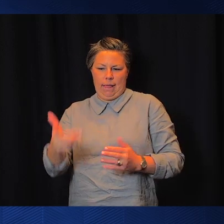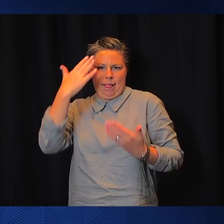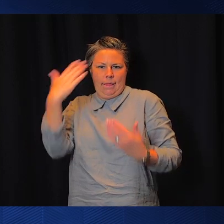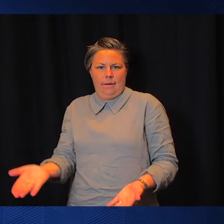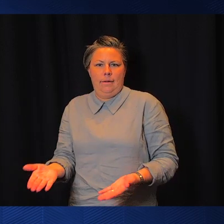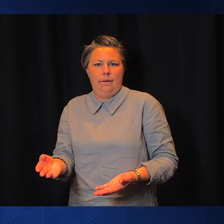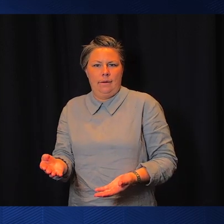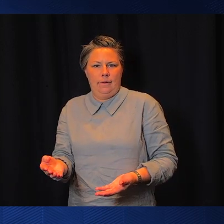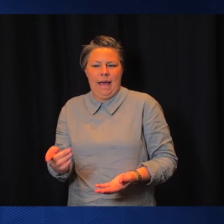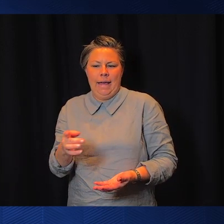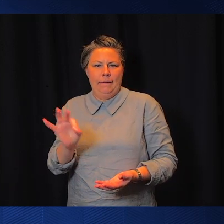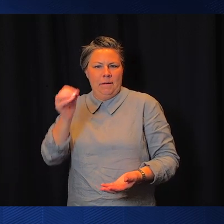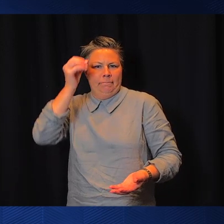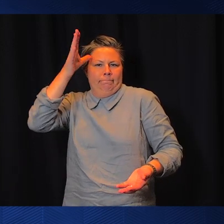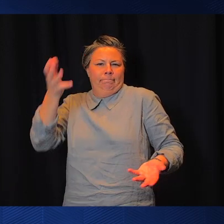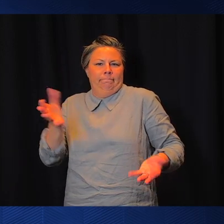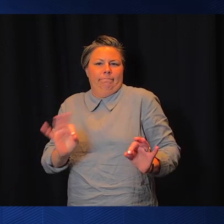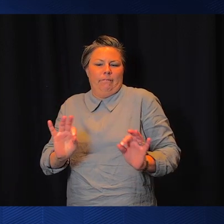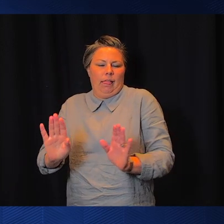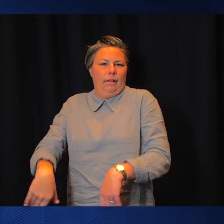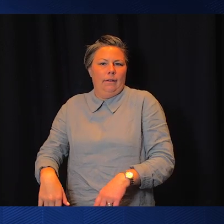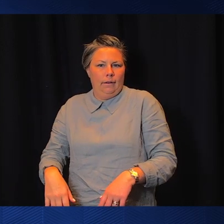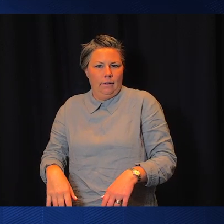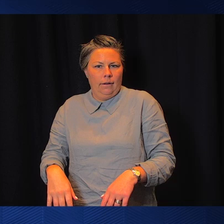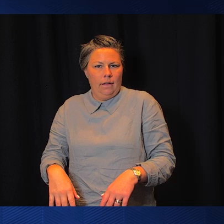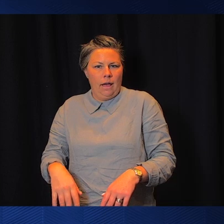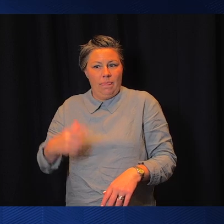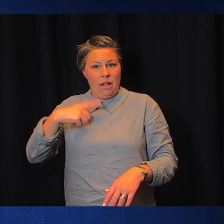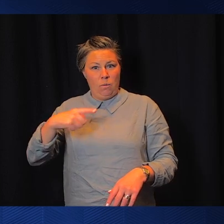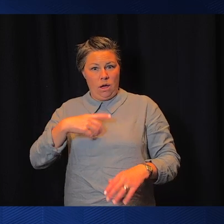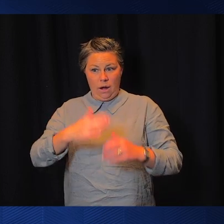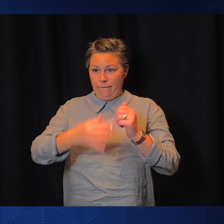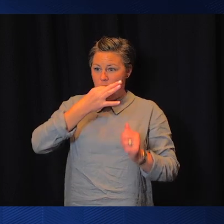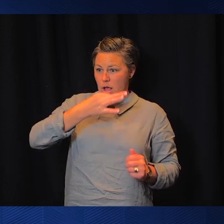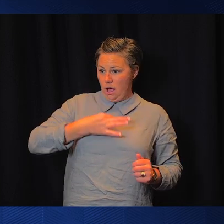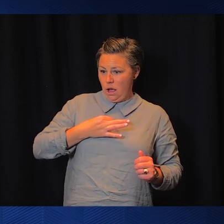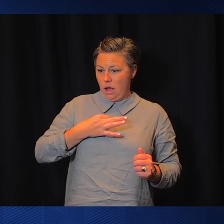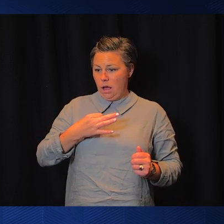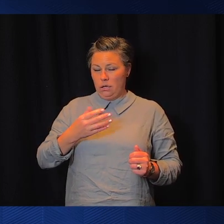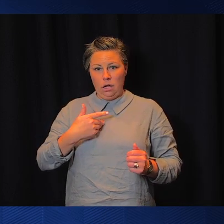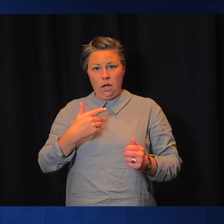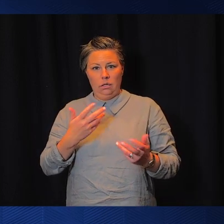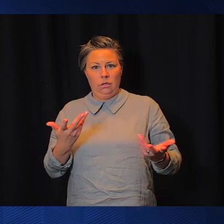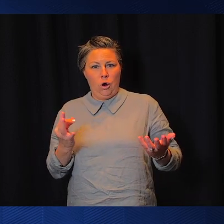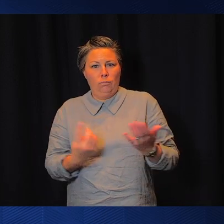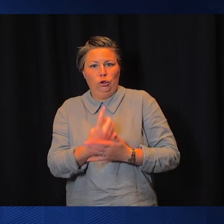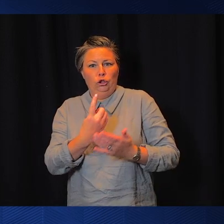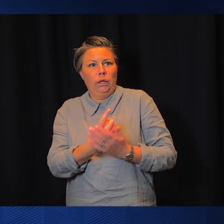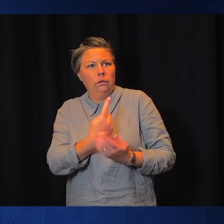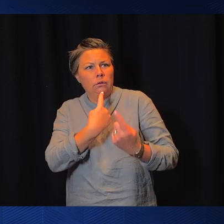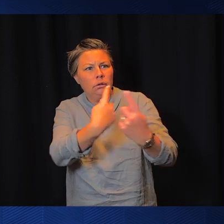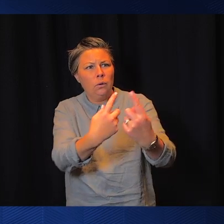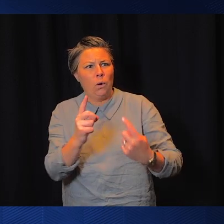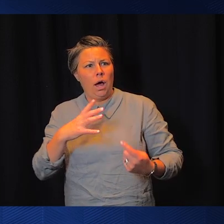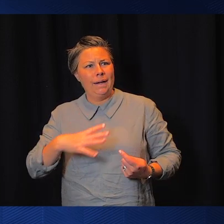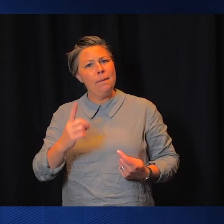educated or that our voices are unheard or important, but our voices are